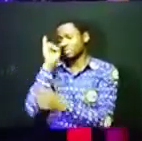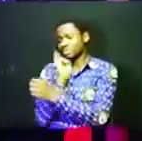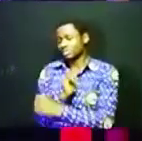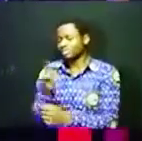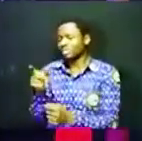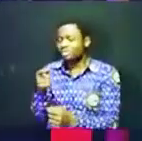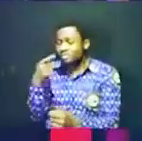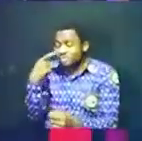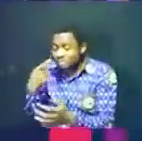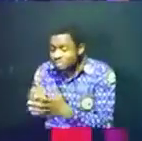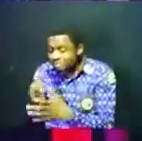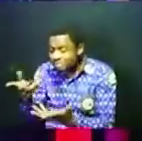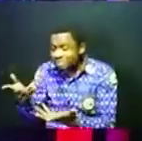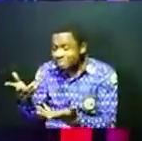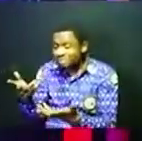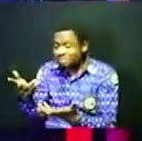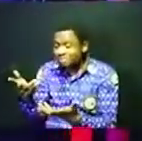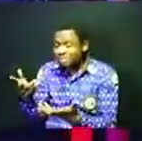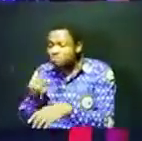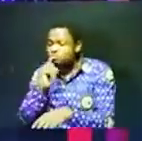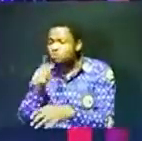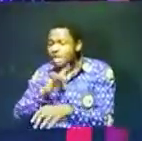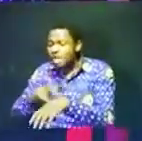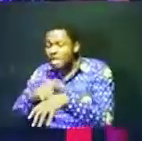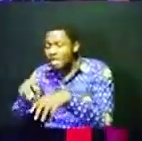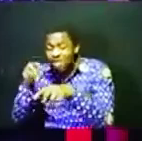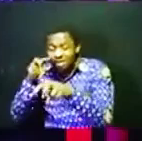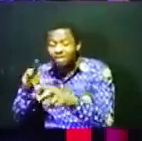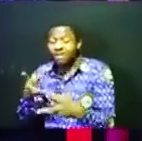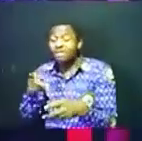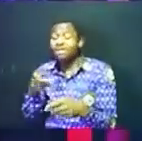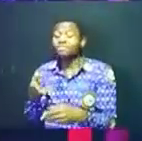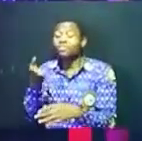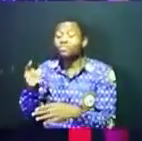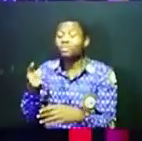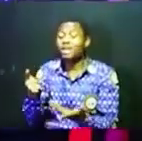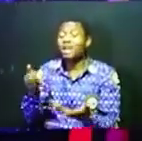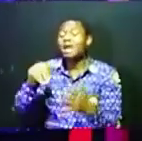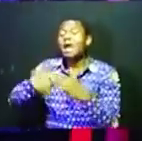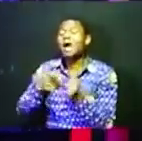the grave, how will you prove that this was where Jesus lived?